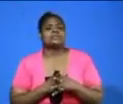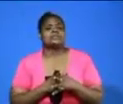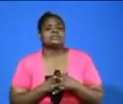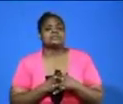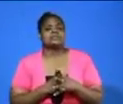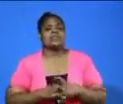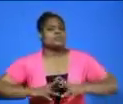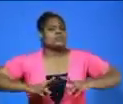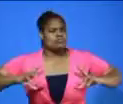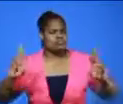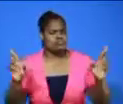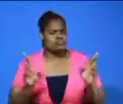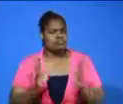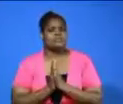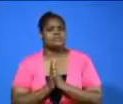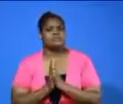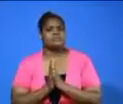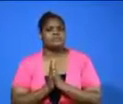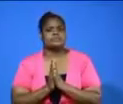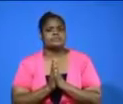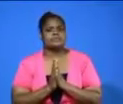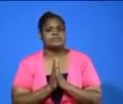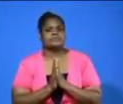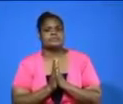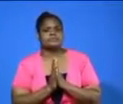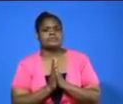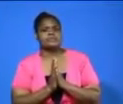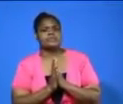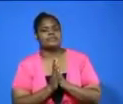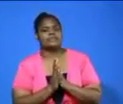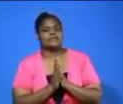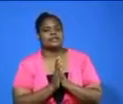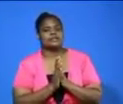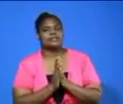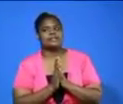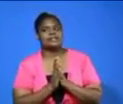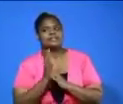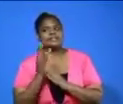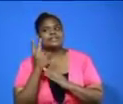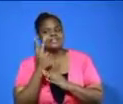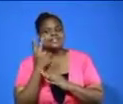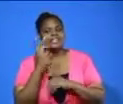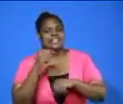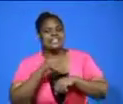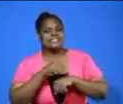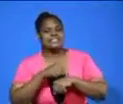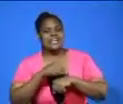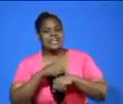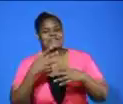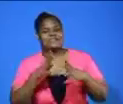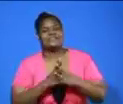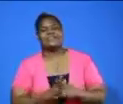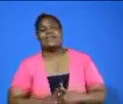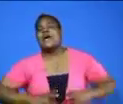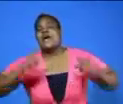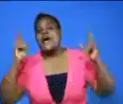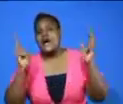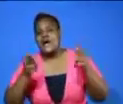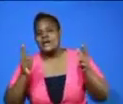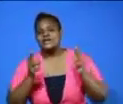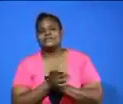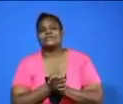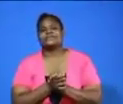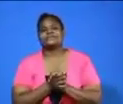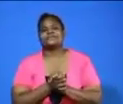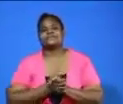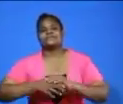that man-made doctrine," I see the sign, son. I see you telling me it's 12:37. I hear you. "Hurry up." So I'm going to